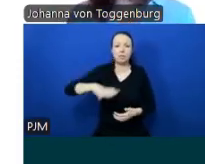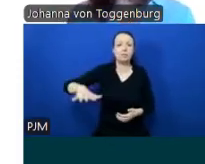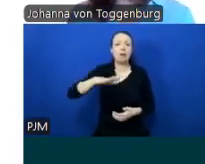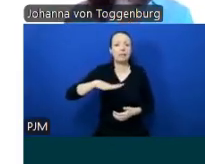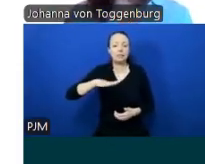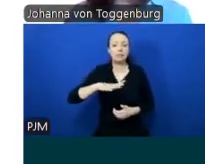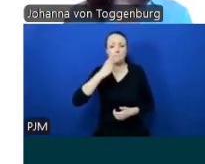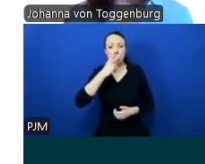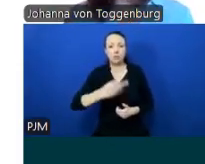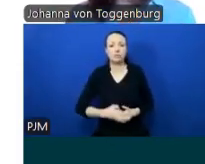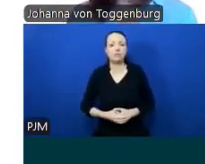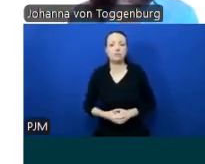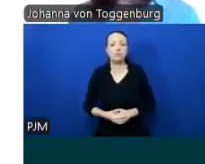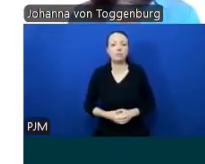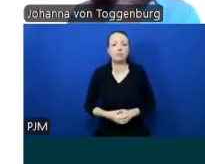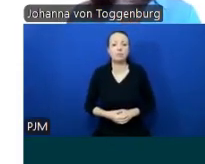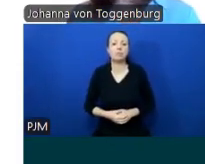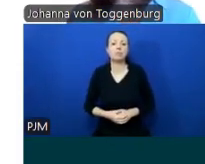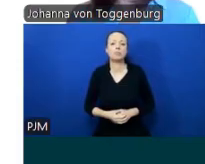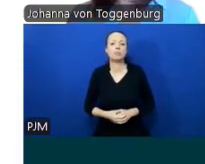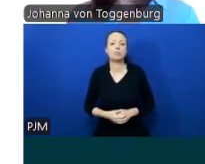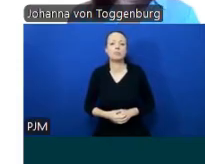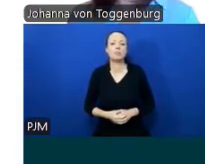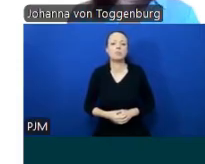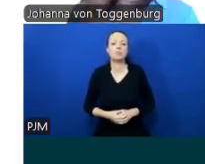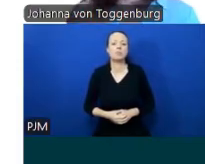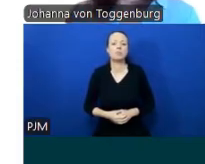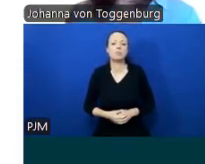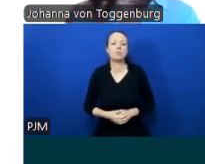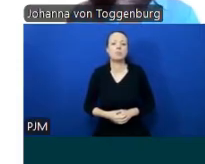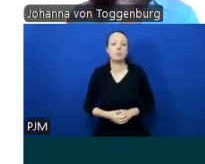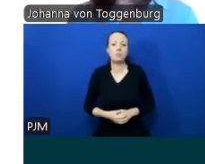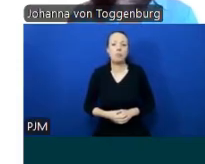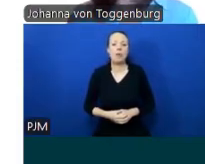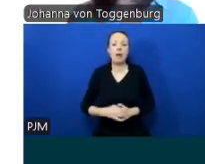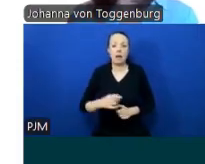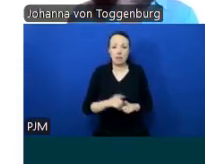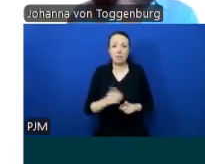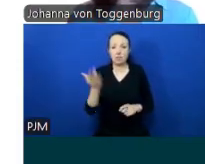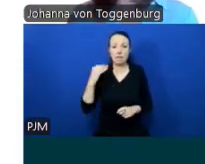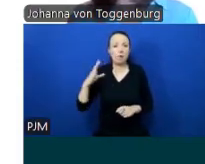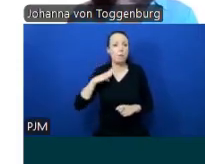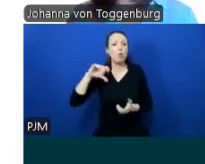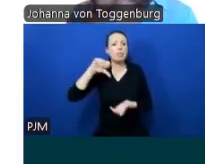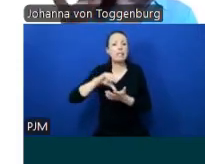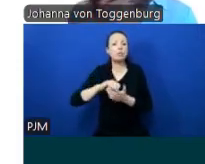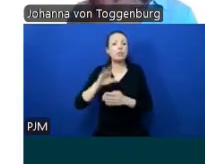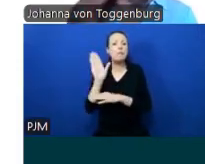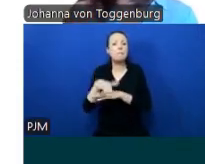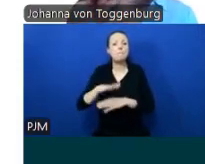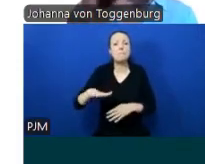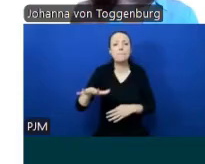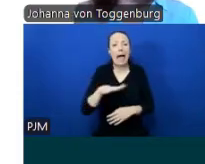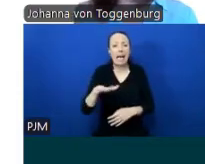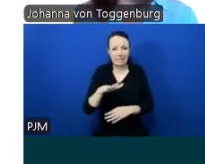large development in the past years. Of the whole kind of administration and offices and shopping,